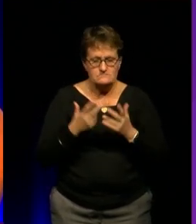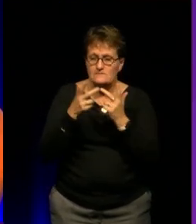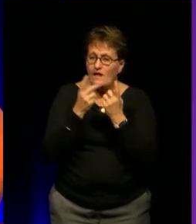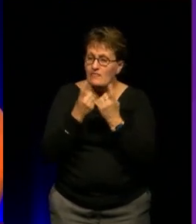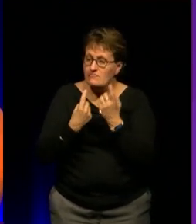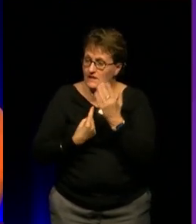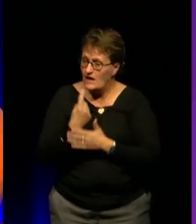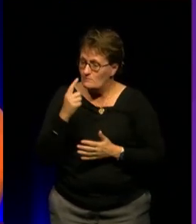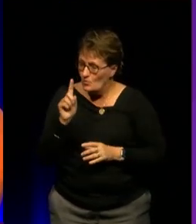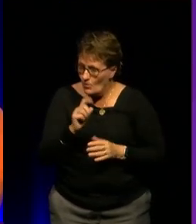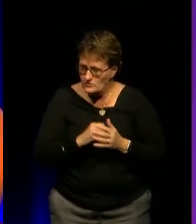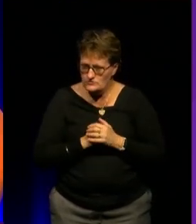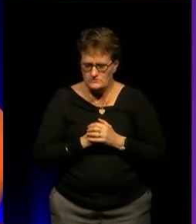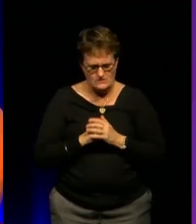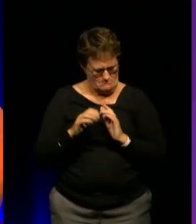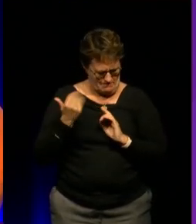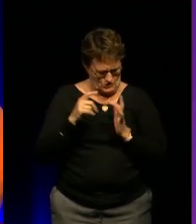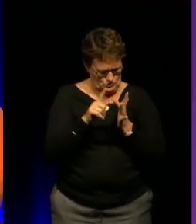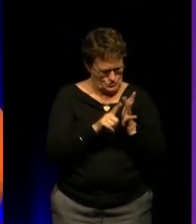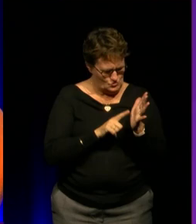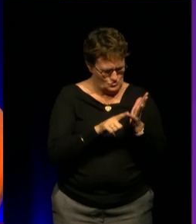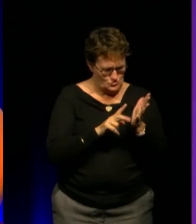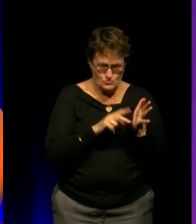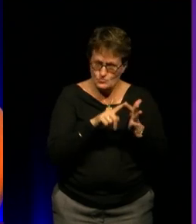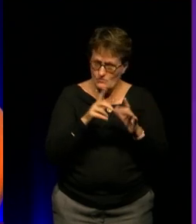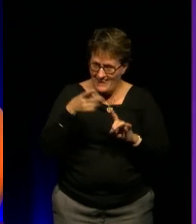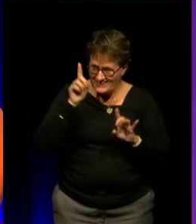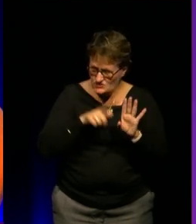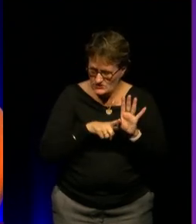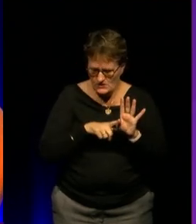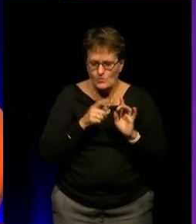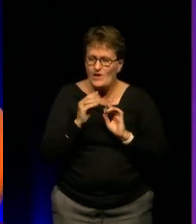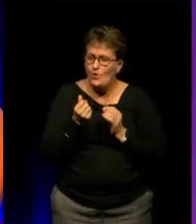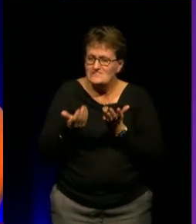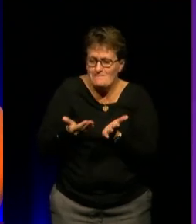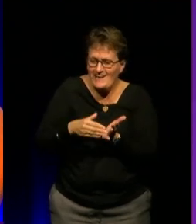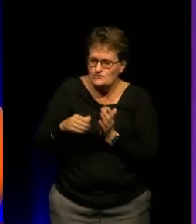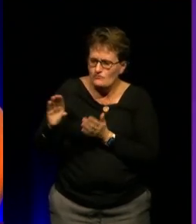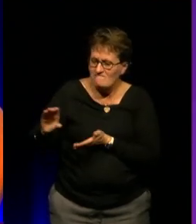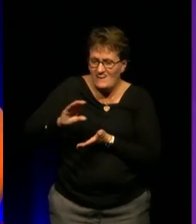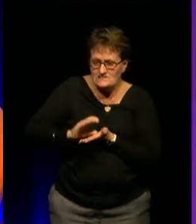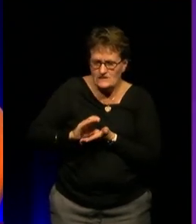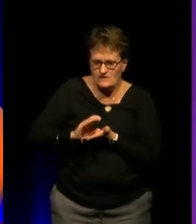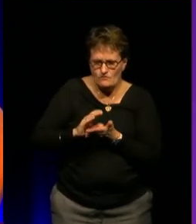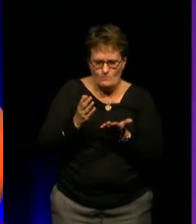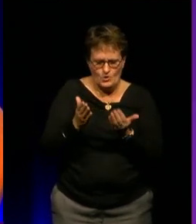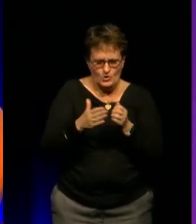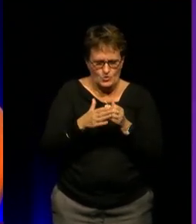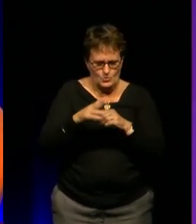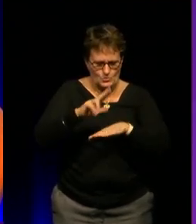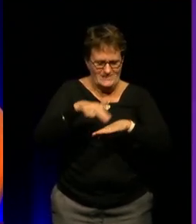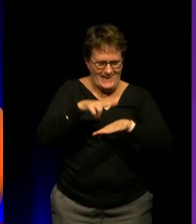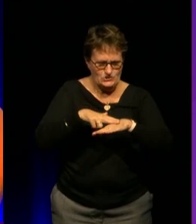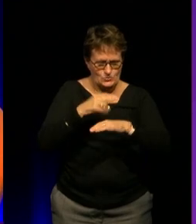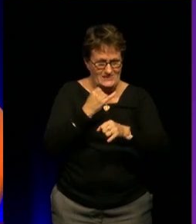happened was that in about June of last year, we received a little bit of funding from a new National Institutes of Health